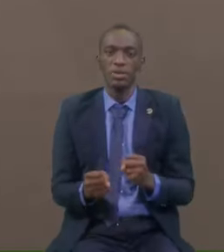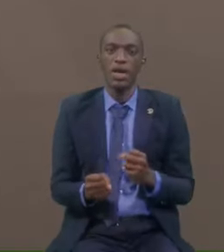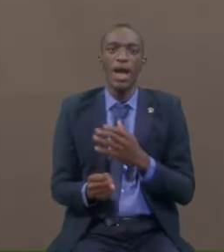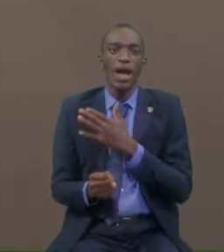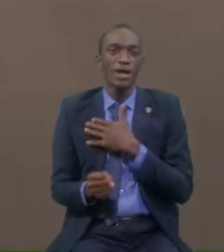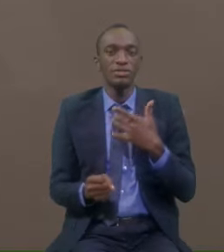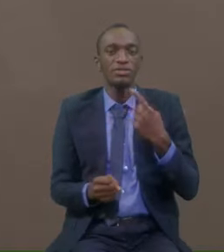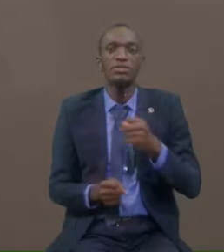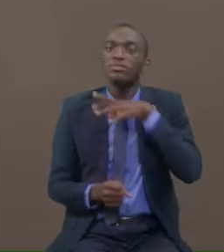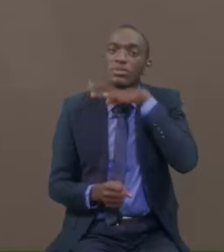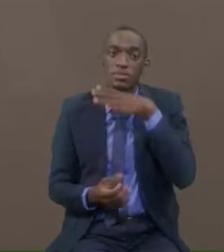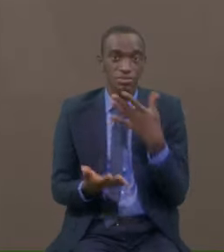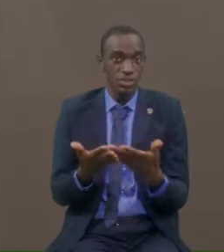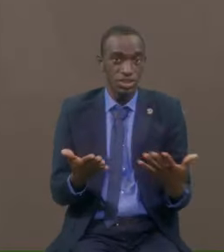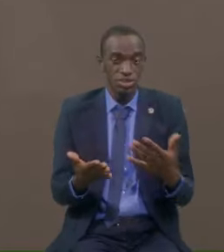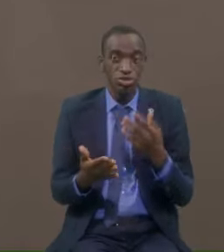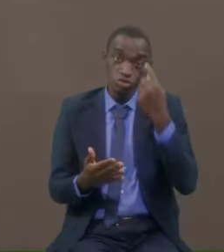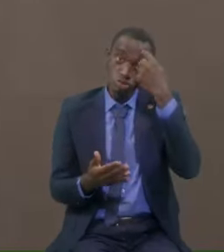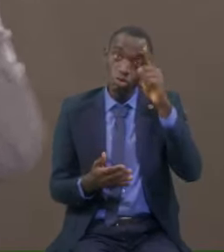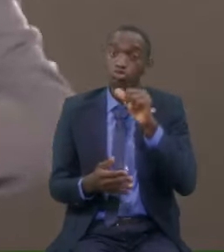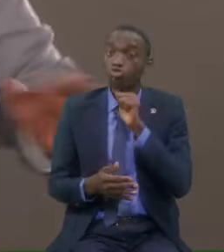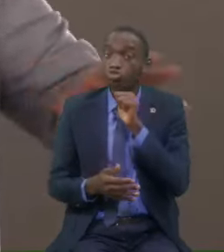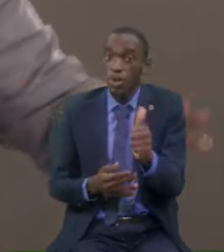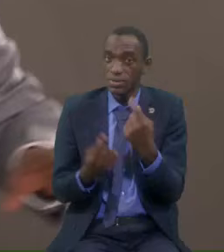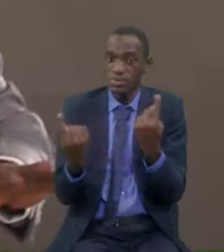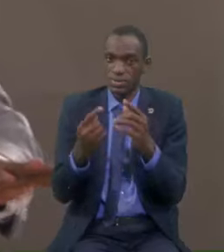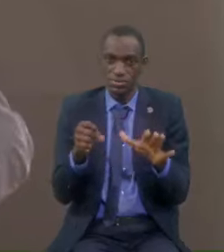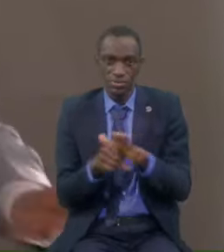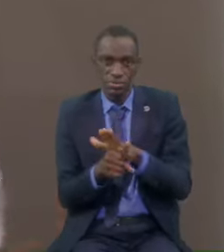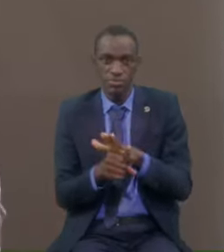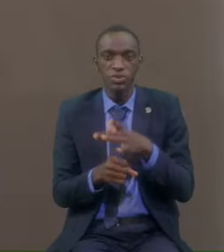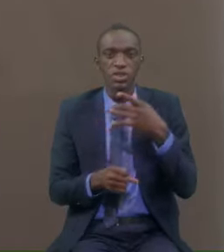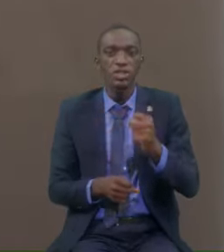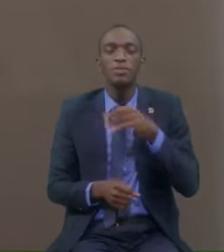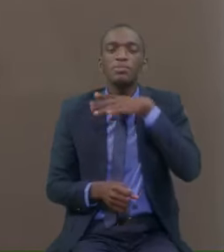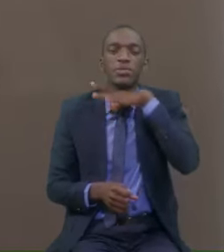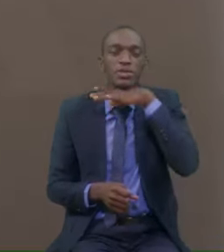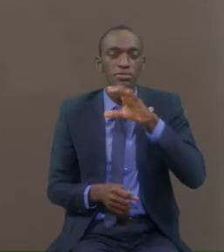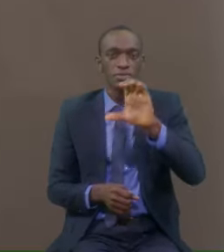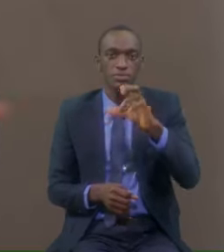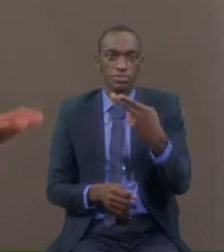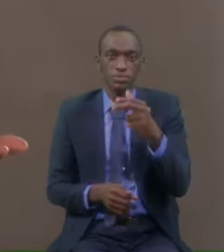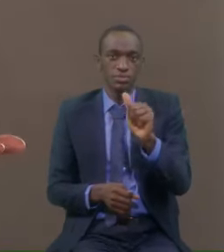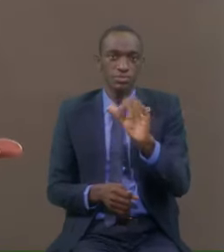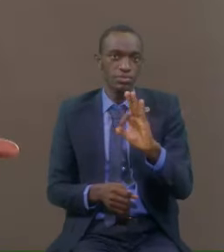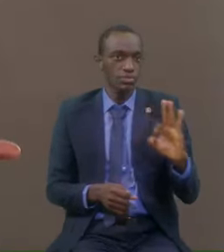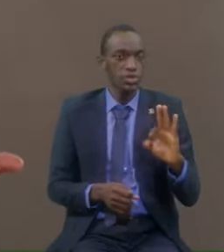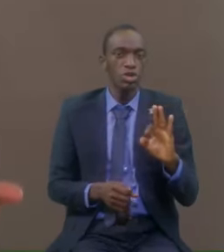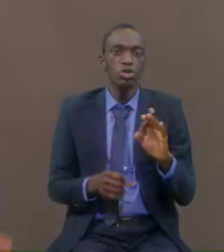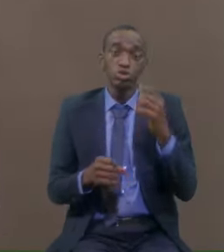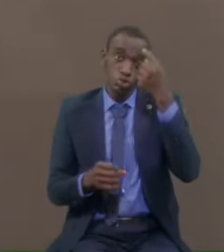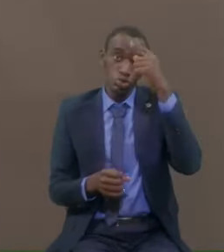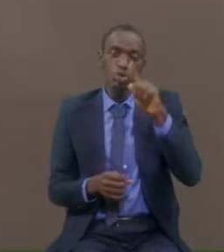not sinful, the chaff, although not totally, something will